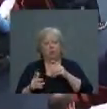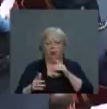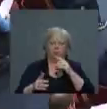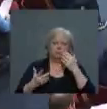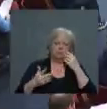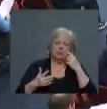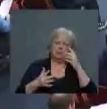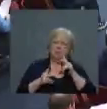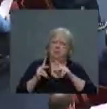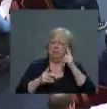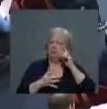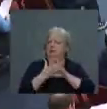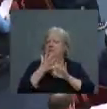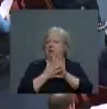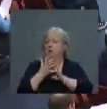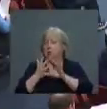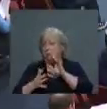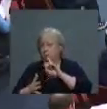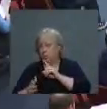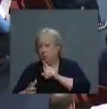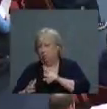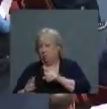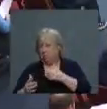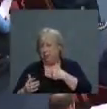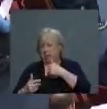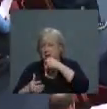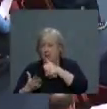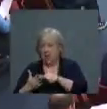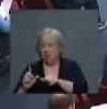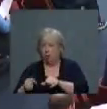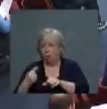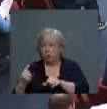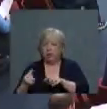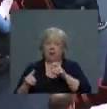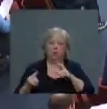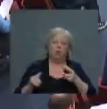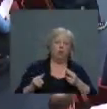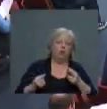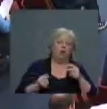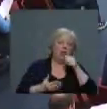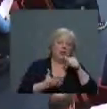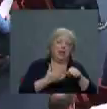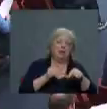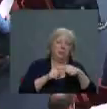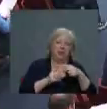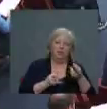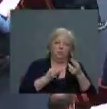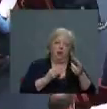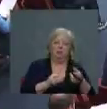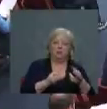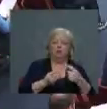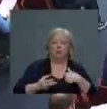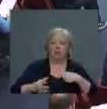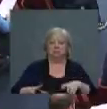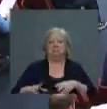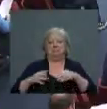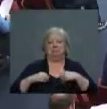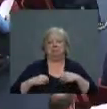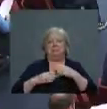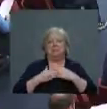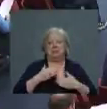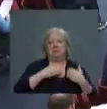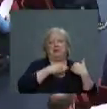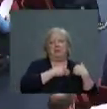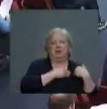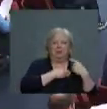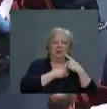letter or a resolution with the letter. So I'll take responsibility for part of that too, Director Compeers, in the confusion of what happened.